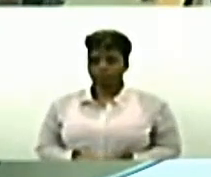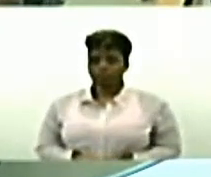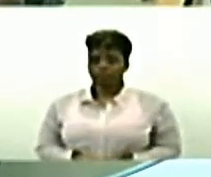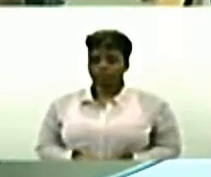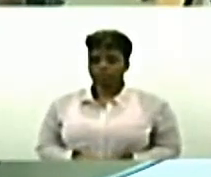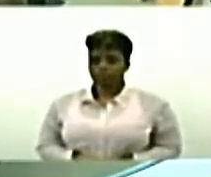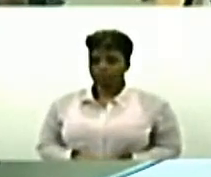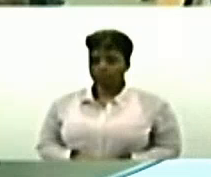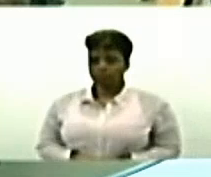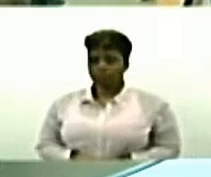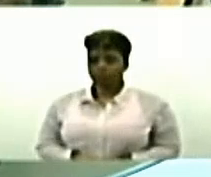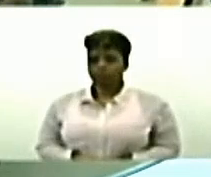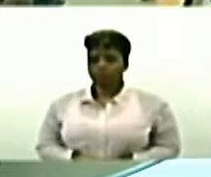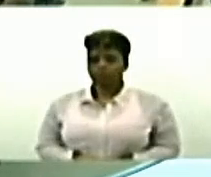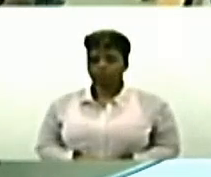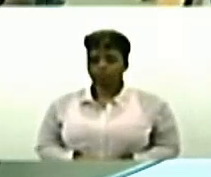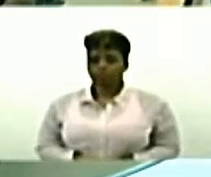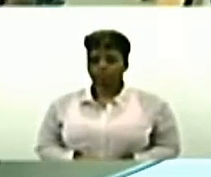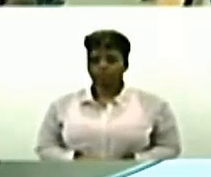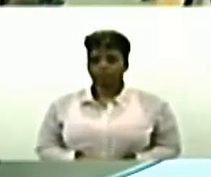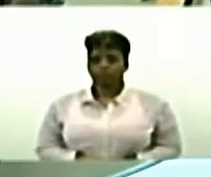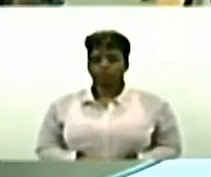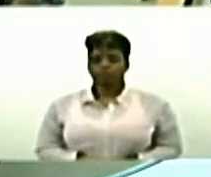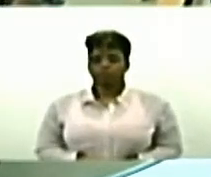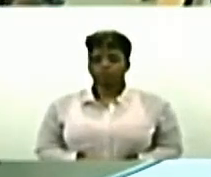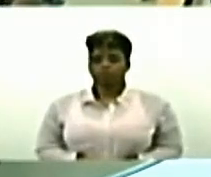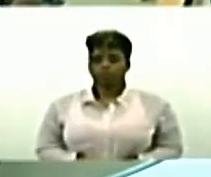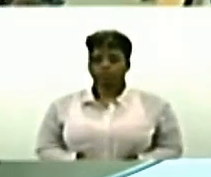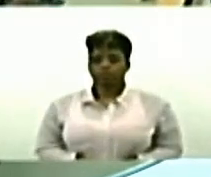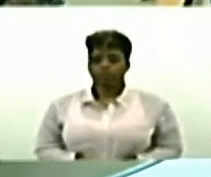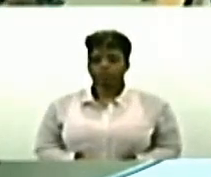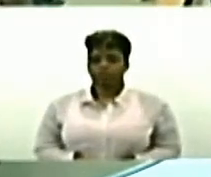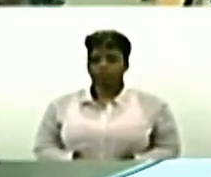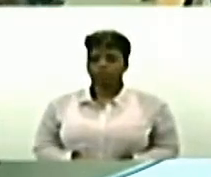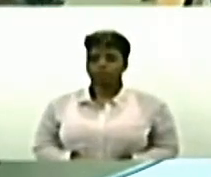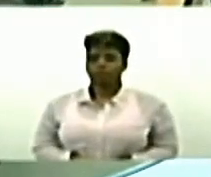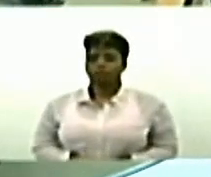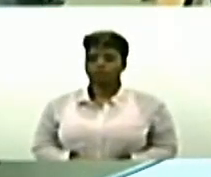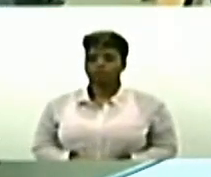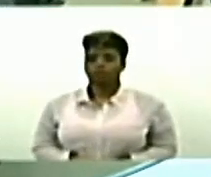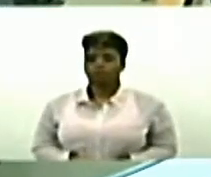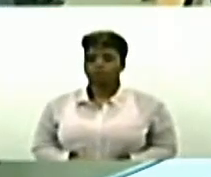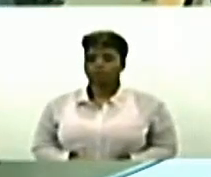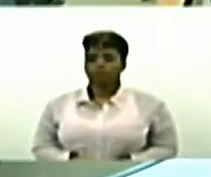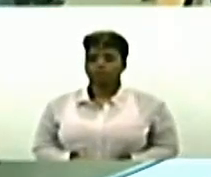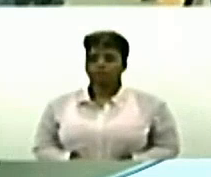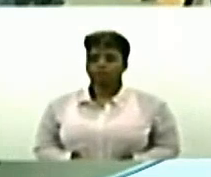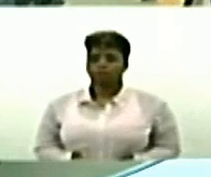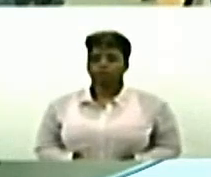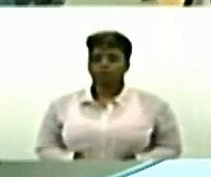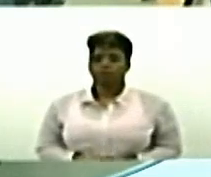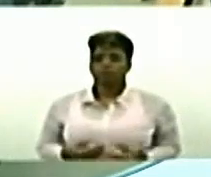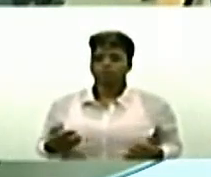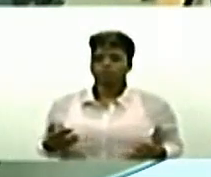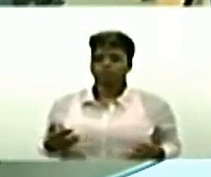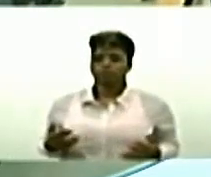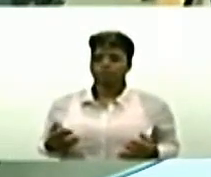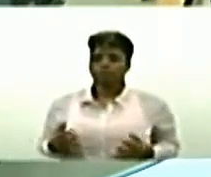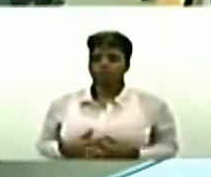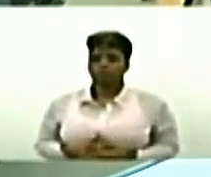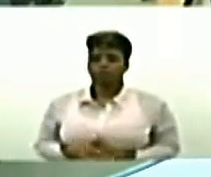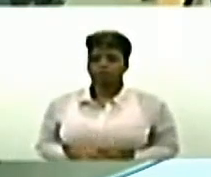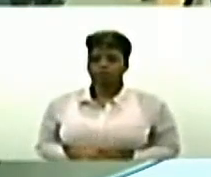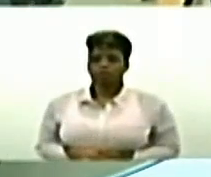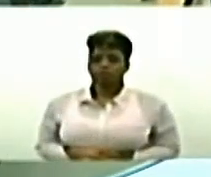Senator Steele, yes. We on the abatement of litter bill. Just doesn't have that many sections, actually.